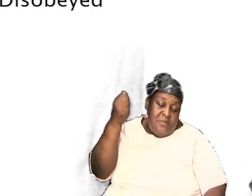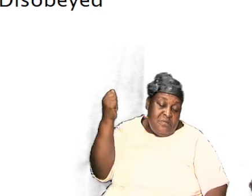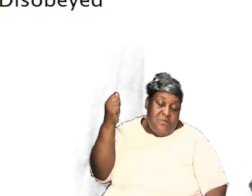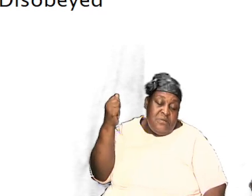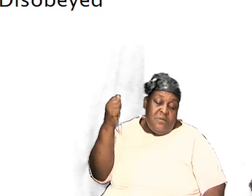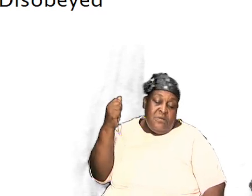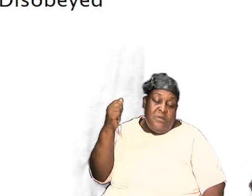of the soil.